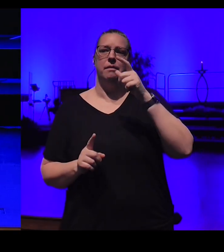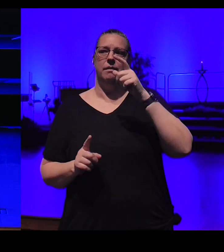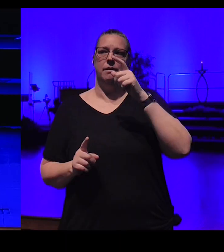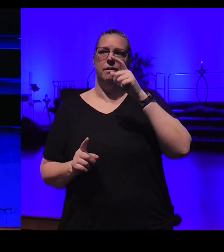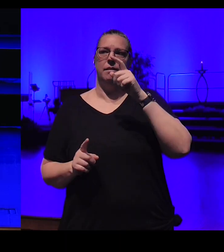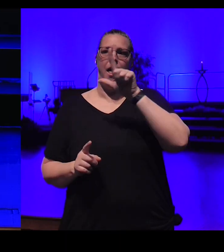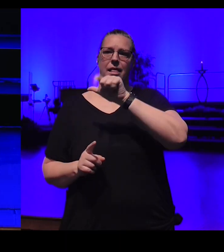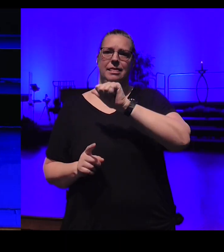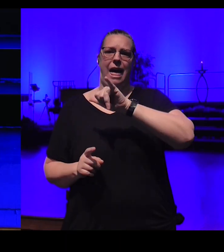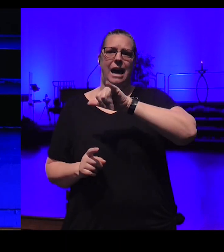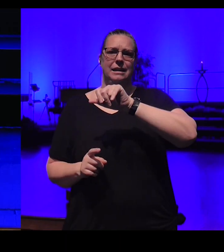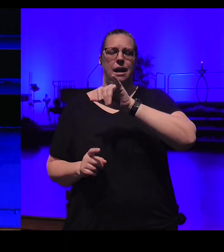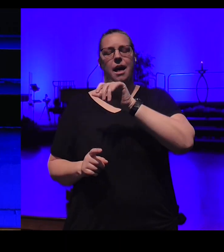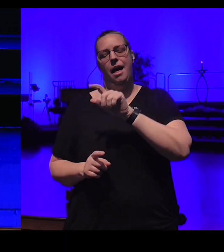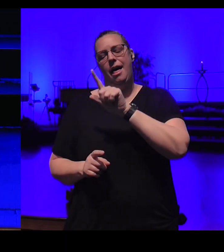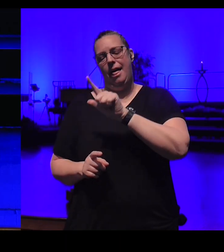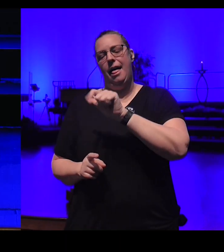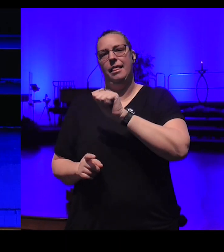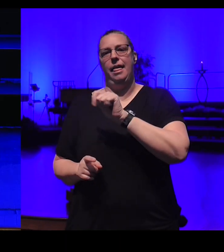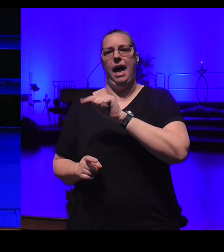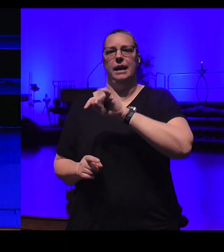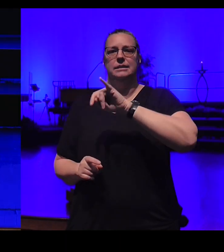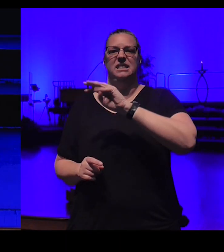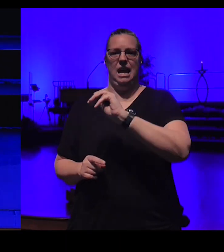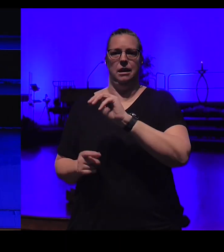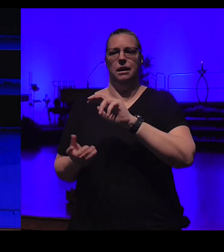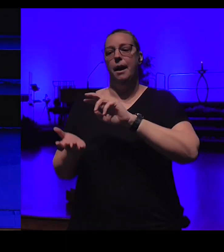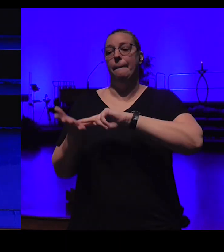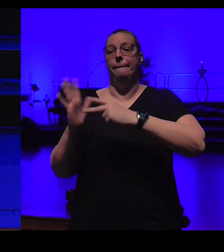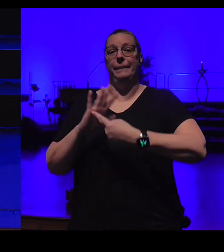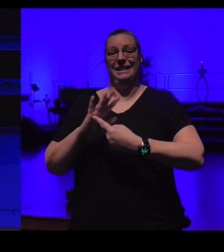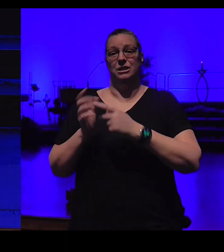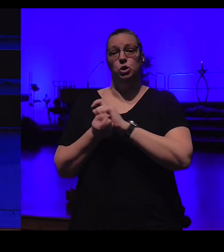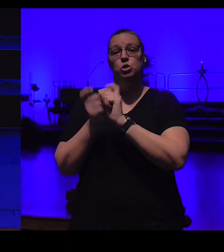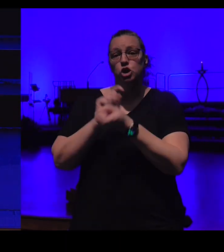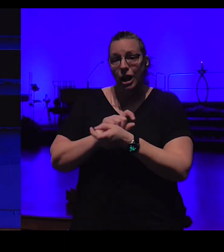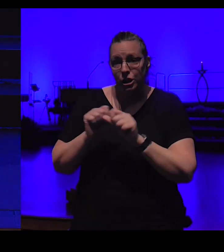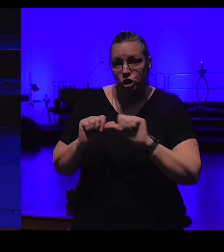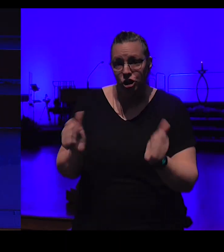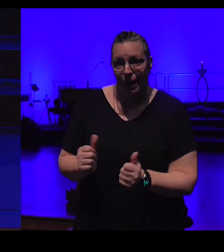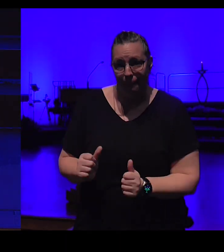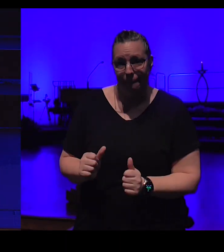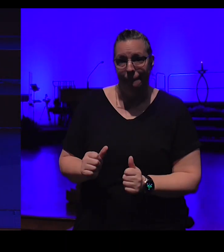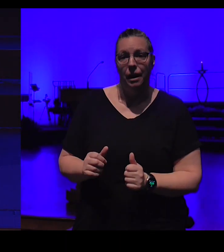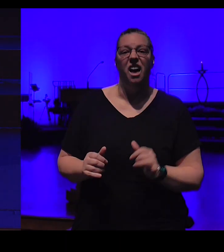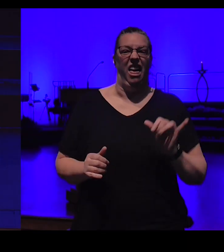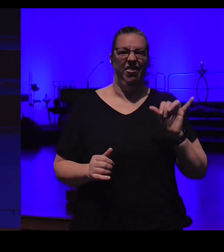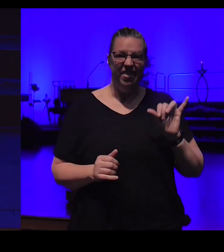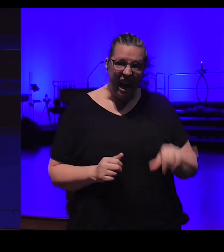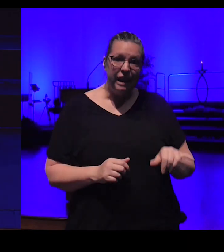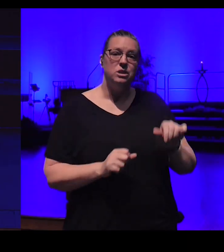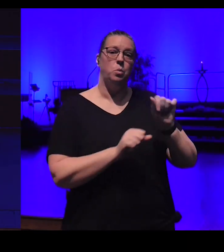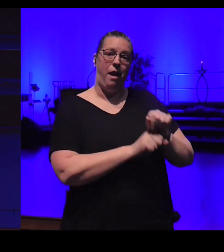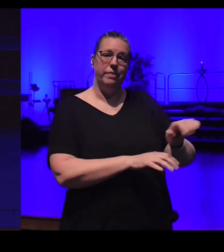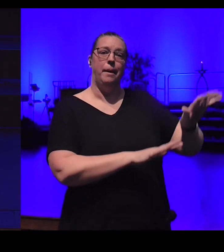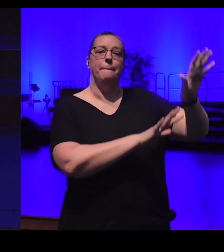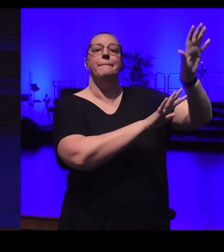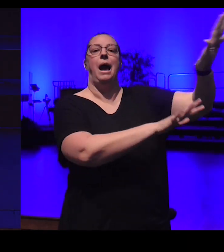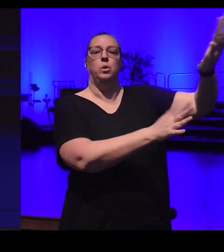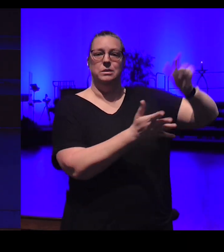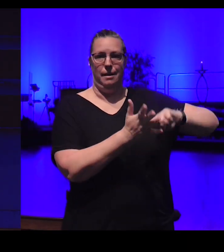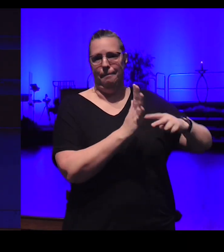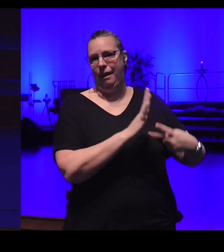transfigurare, to change shape. And that is what the sacred, holy mountain points